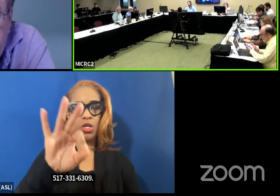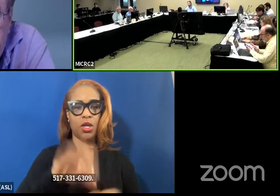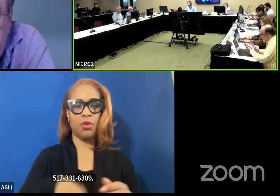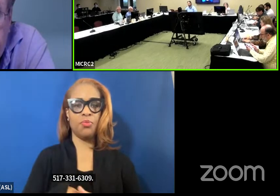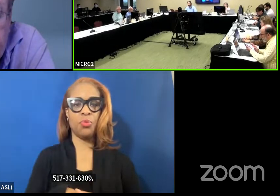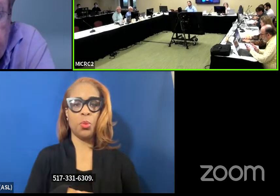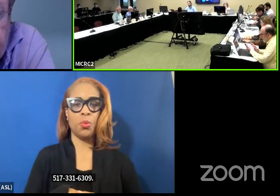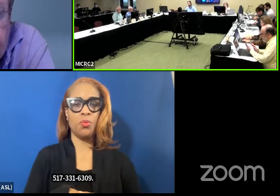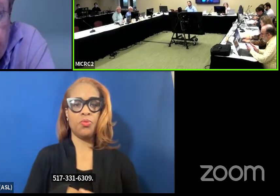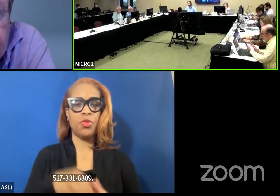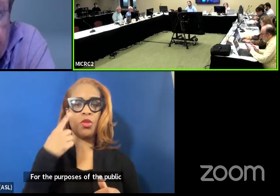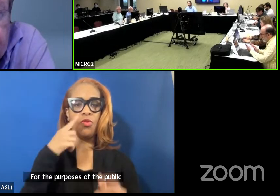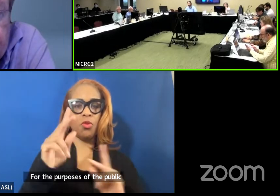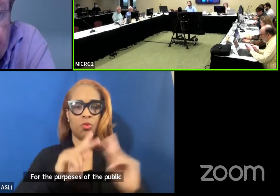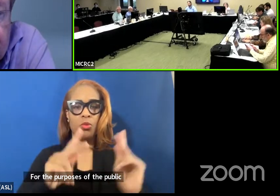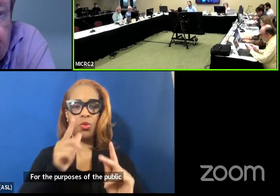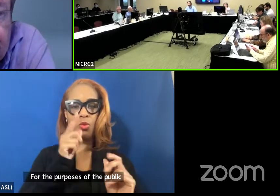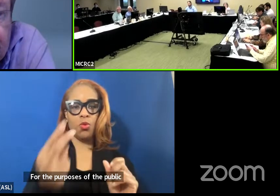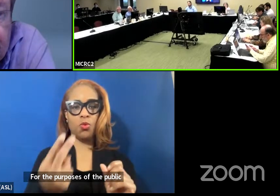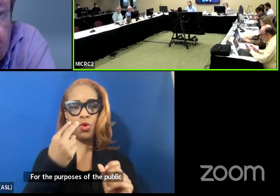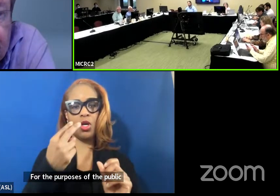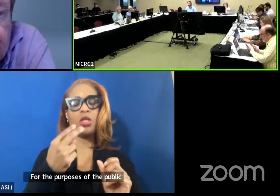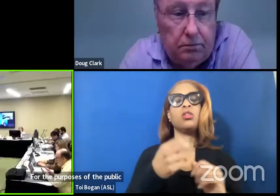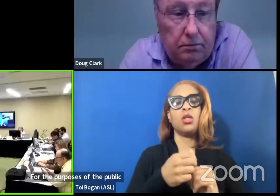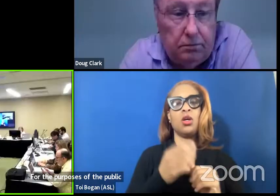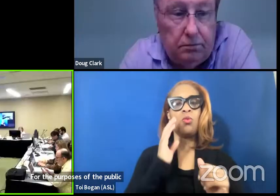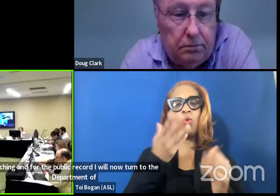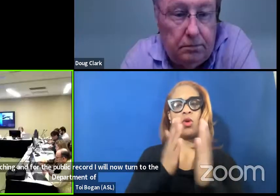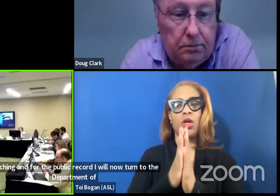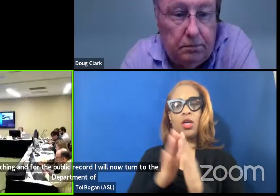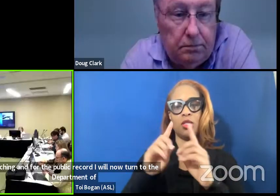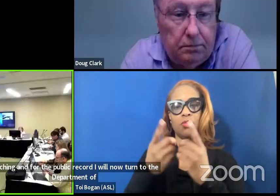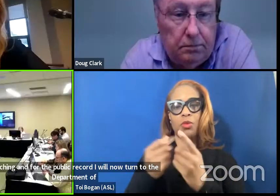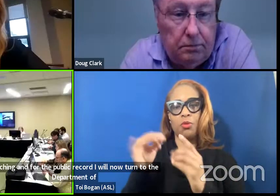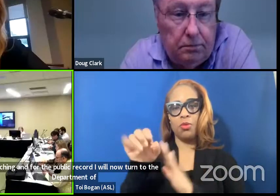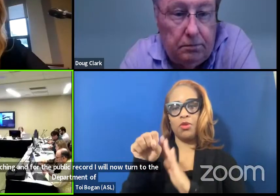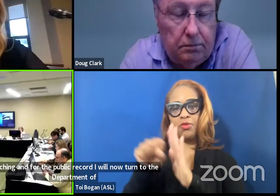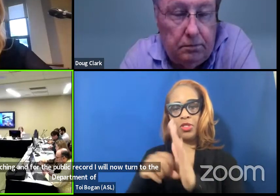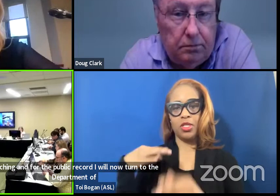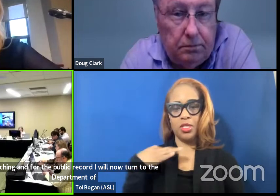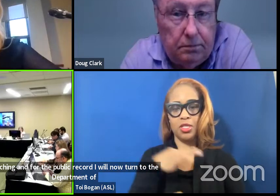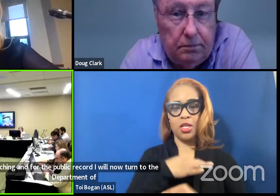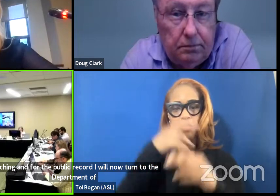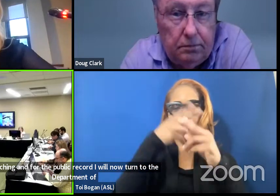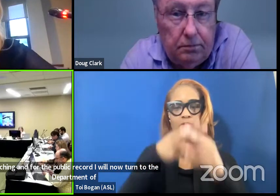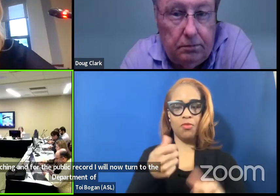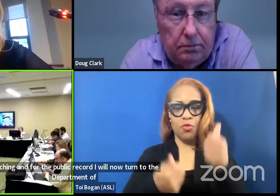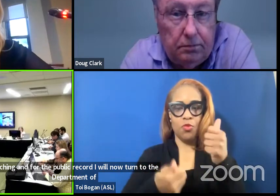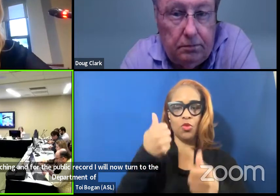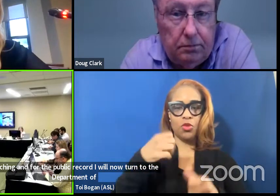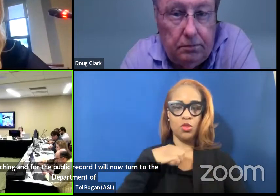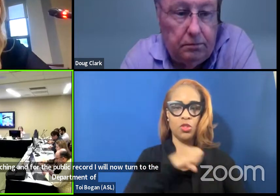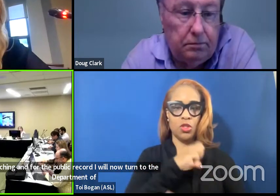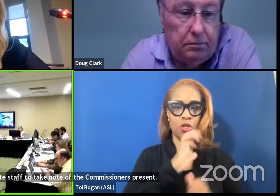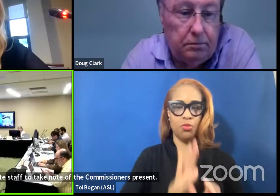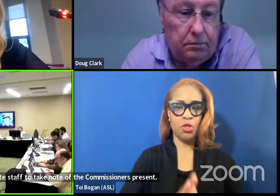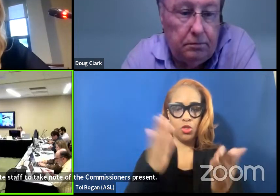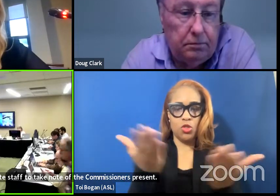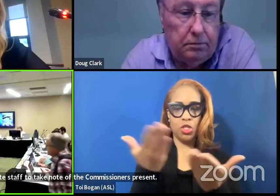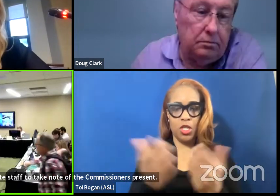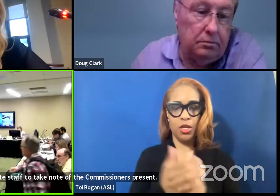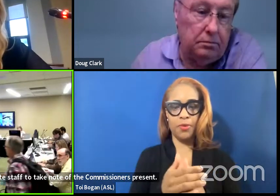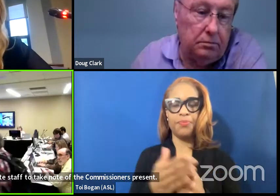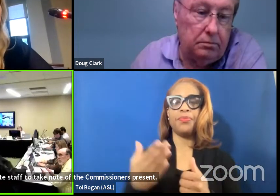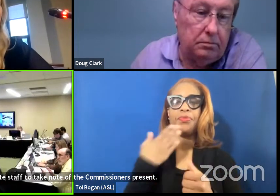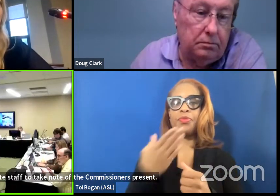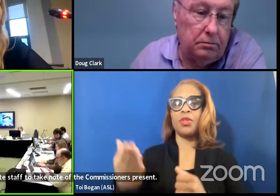for the purposes of the public watching and the public record i will turn to department of state staff to take note of the commissioners present good morning